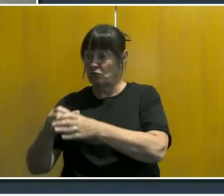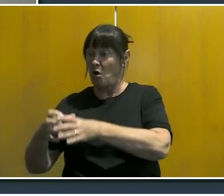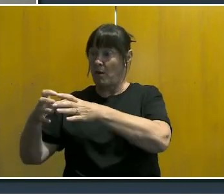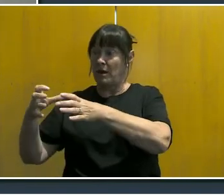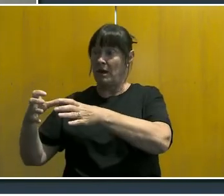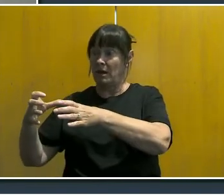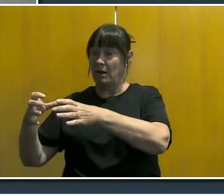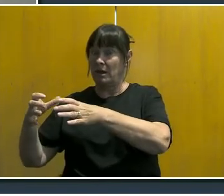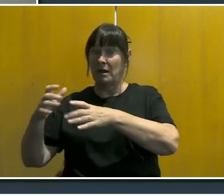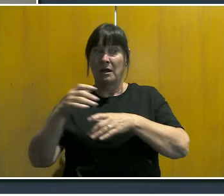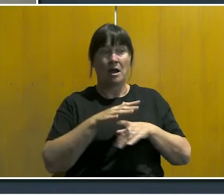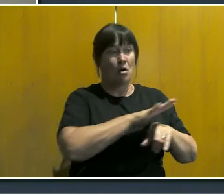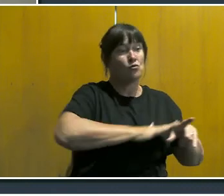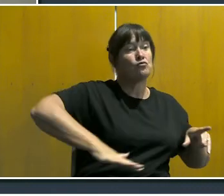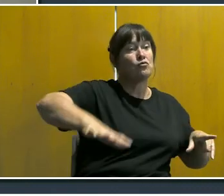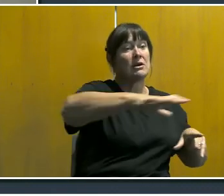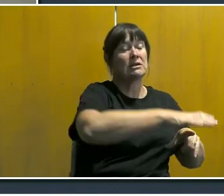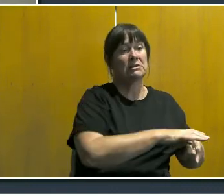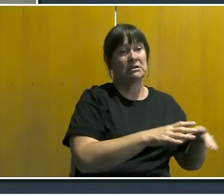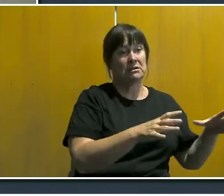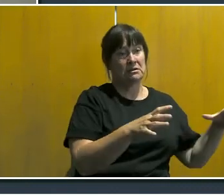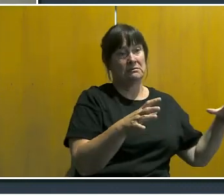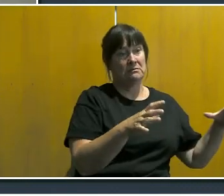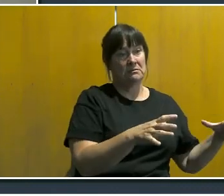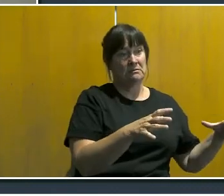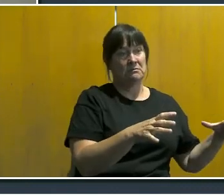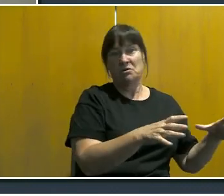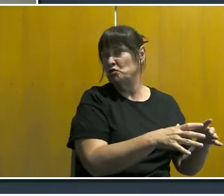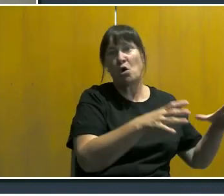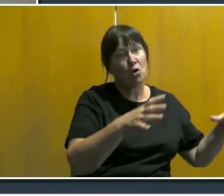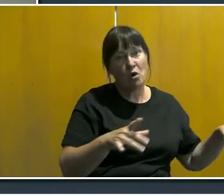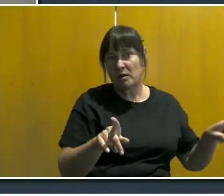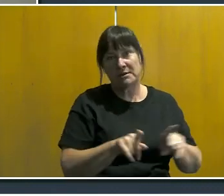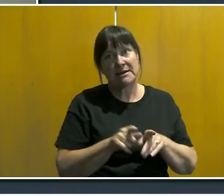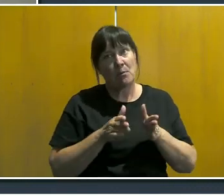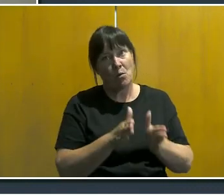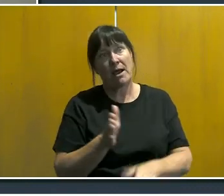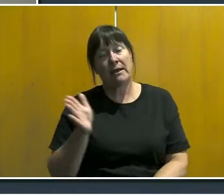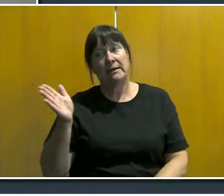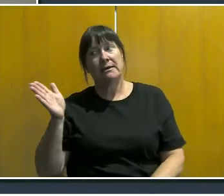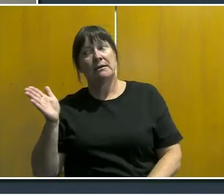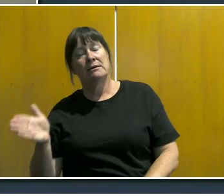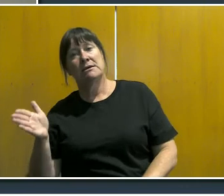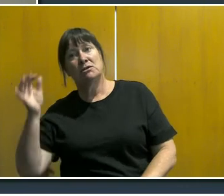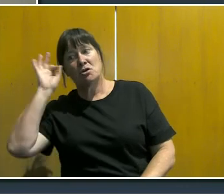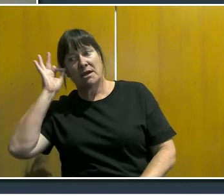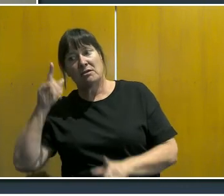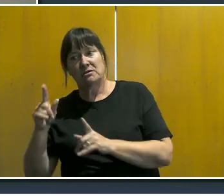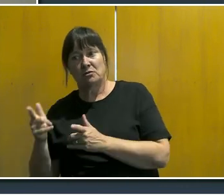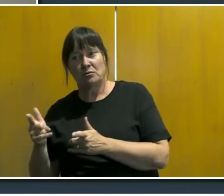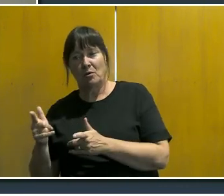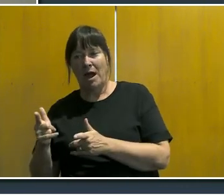the region and is requiring more money to feed itself. And that brings us into the question of what is the right size of an